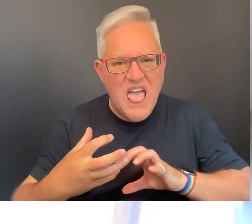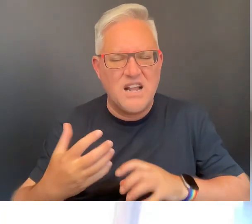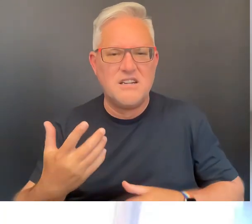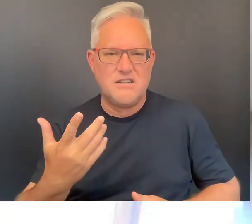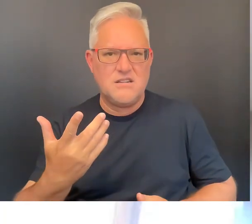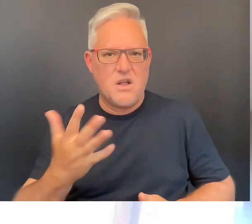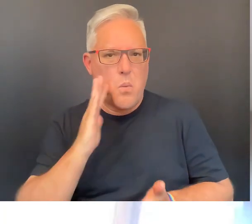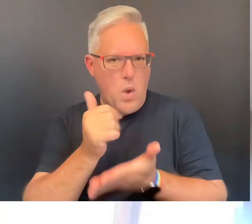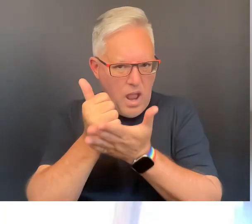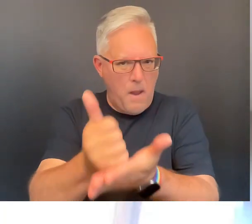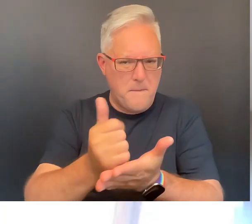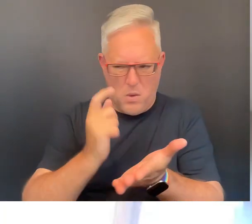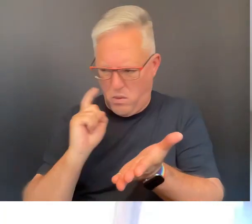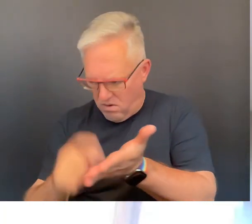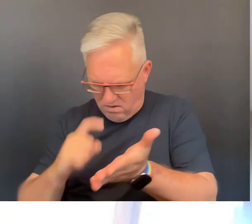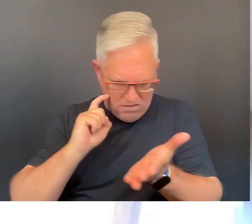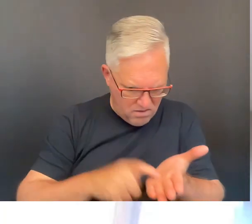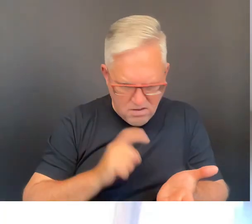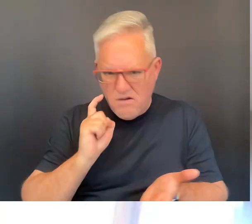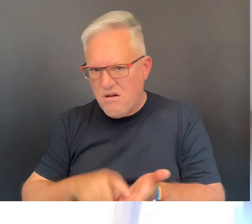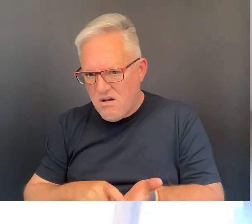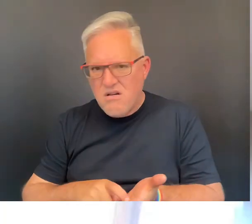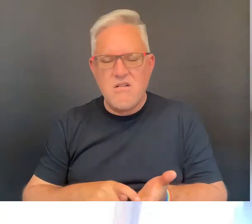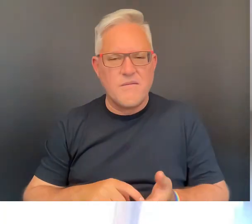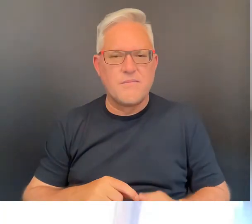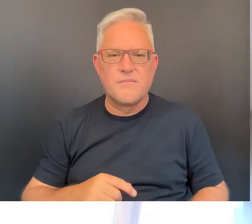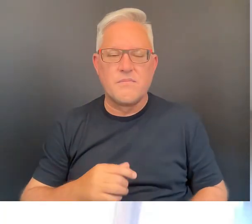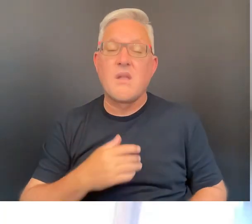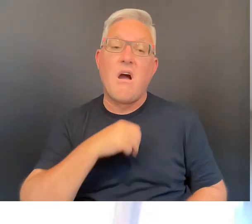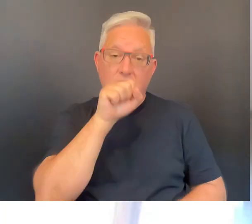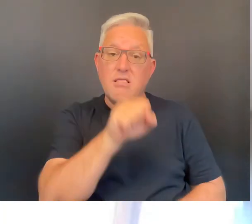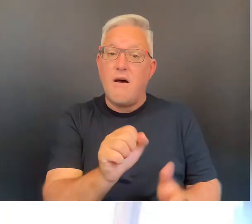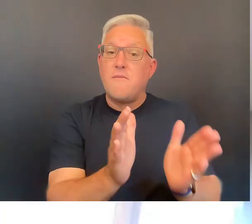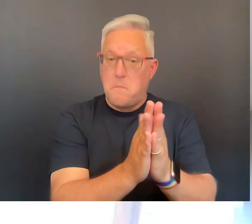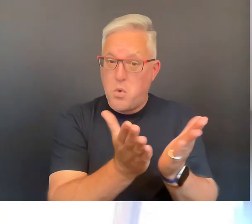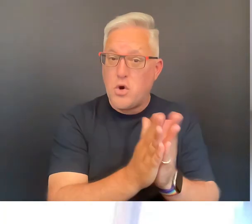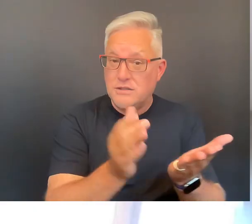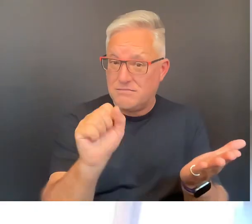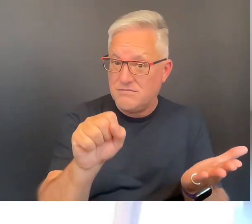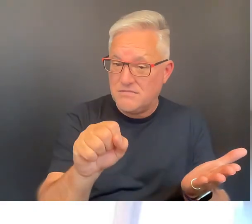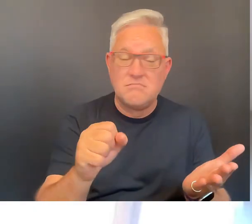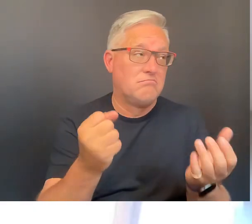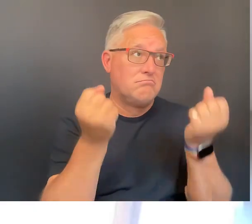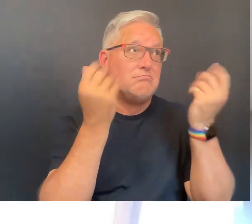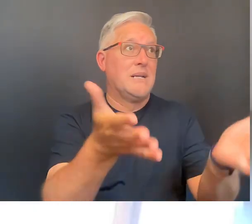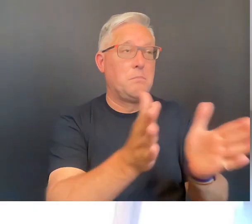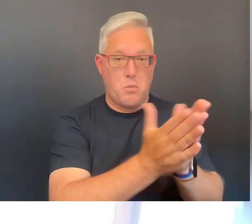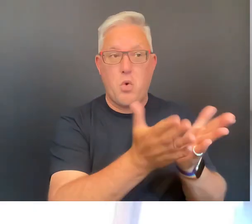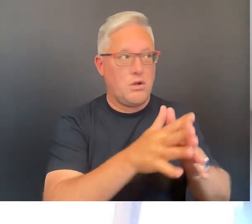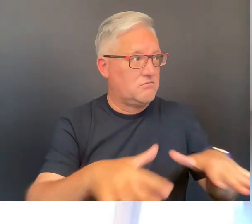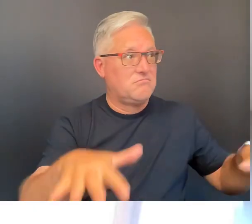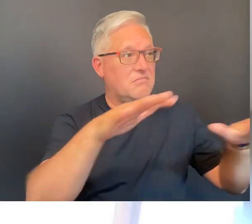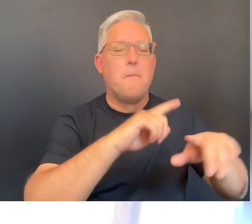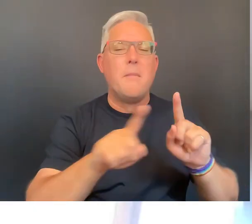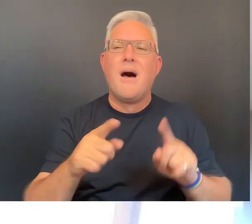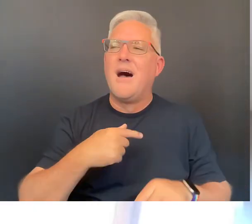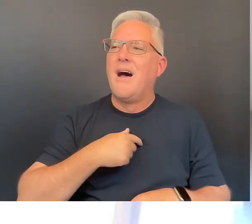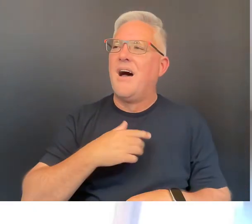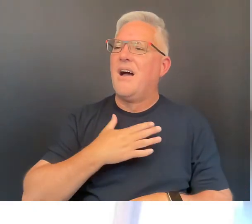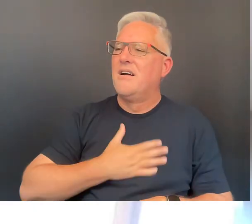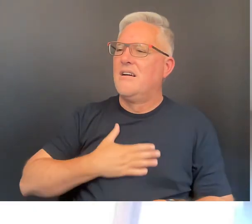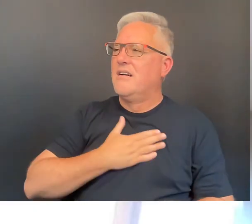happened? And so I think I love books, but there are a lot of books, but I like how